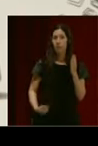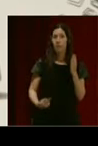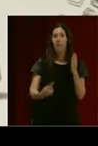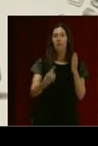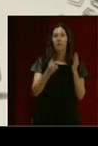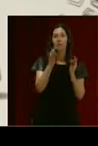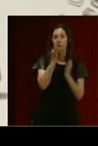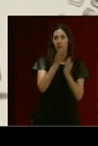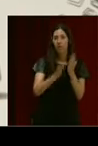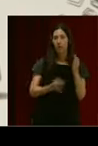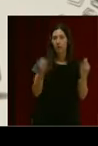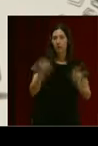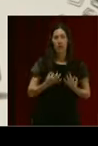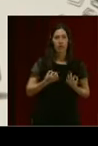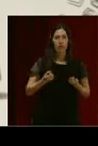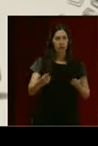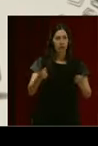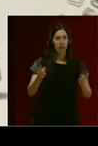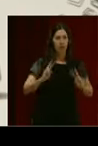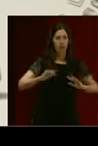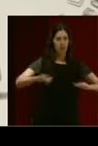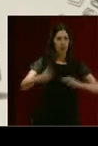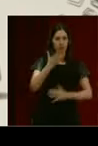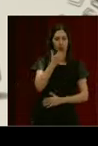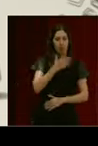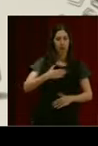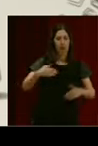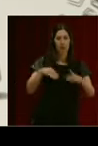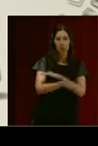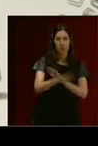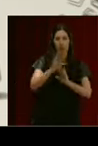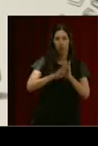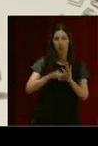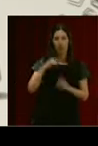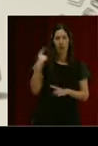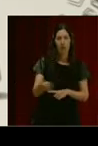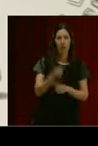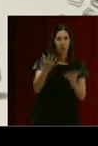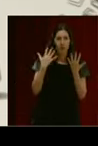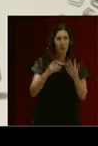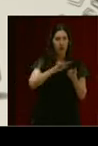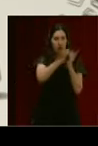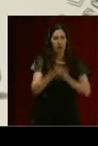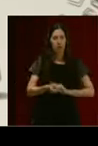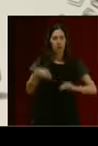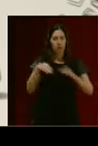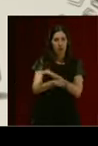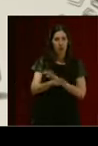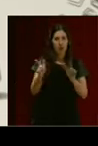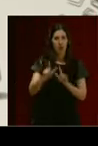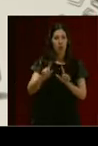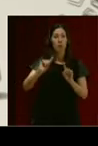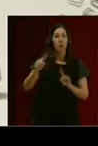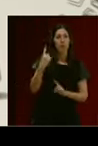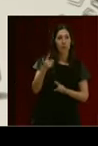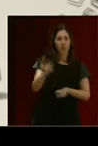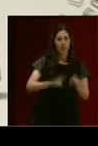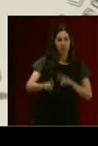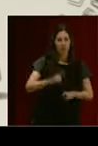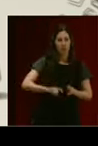by selection. And in some cases, the sequence had to be dynamic. That is to say, if you wanted